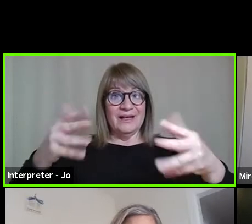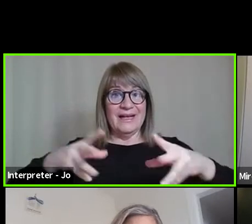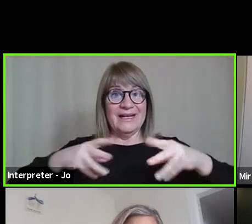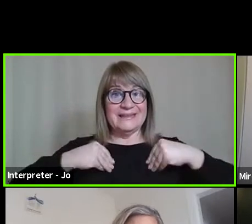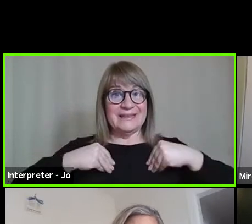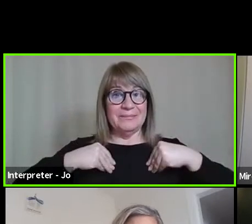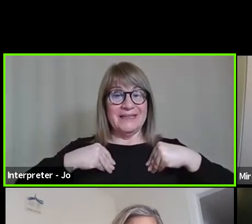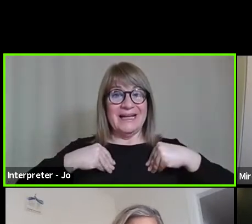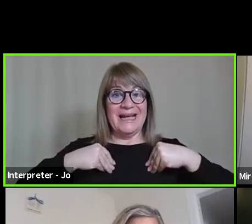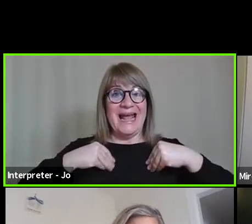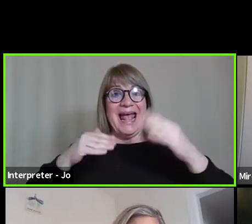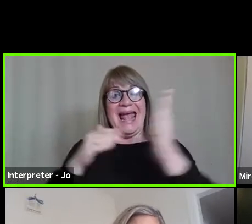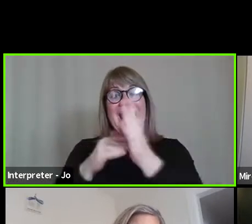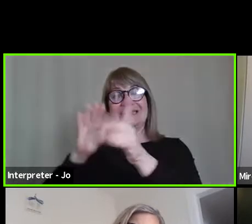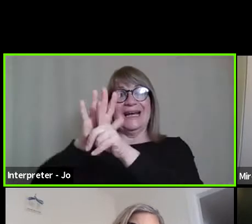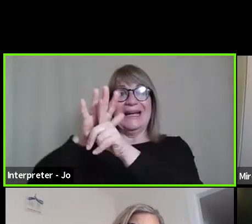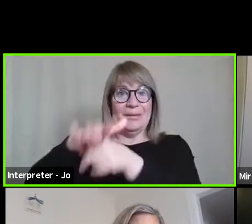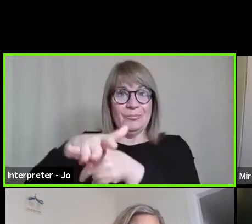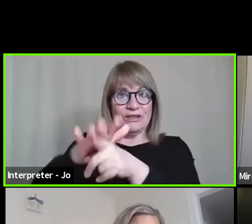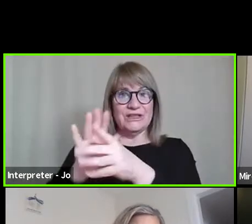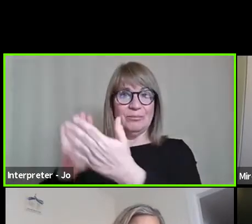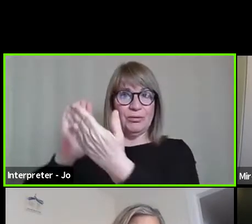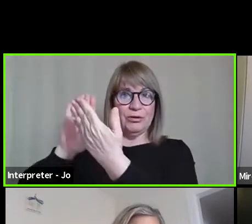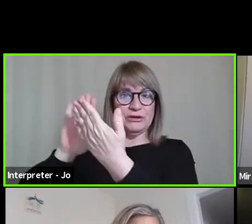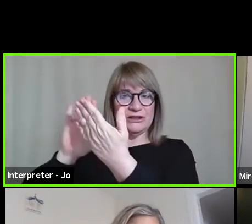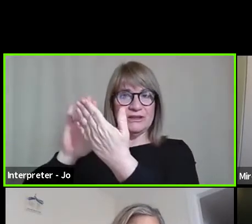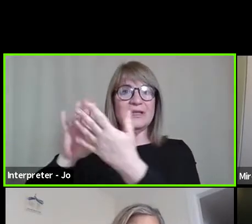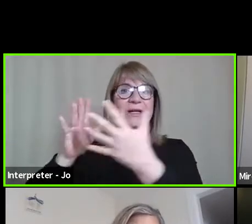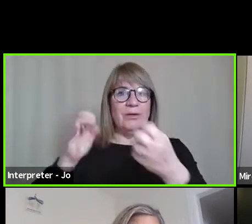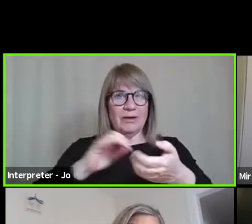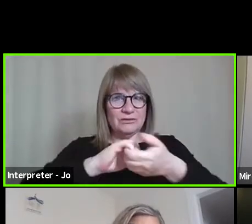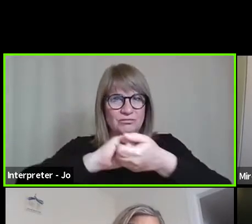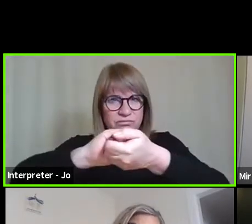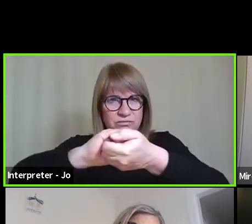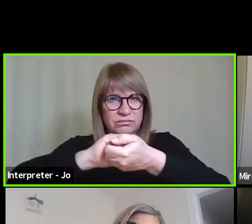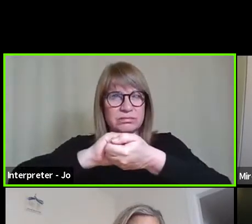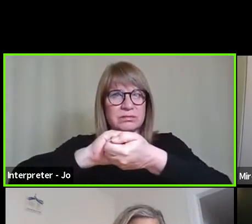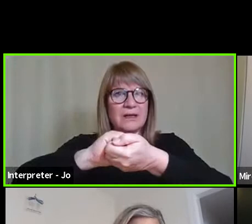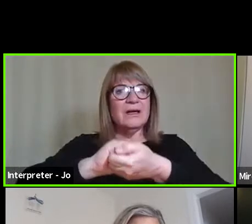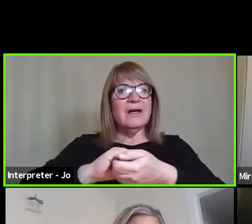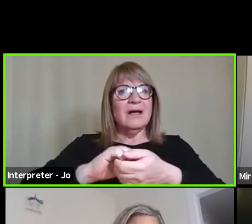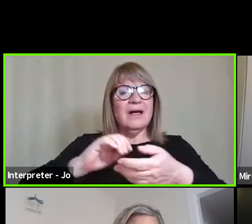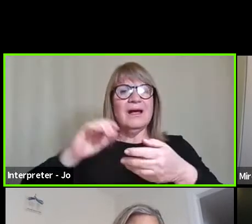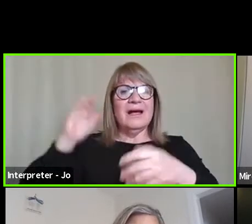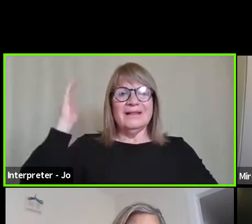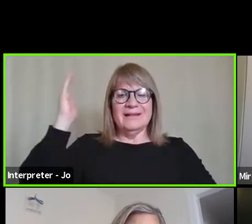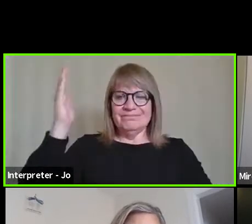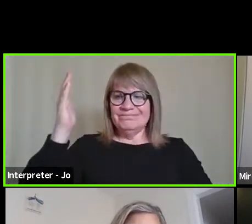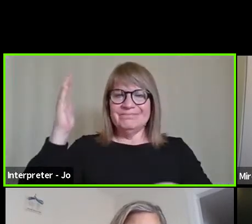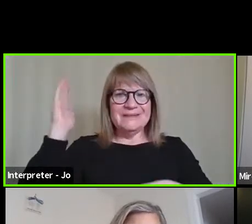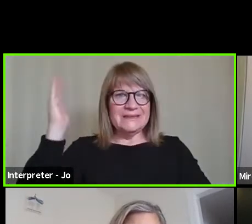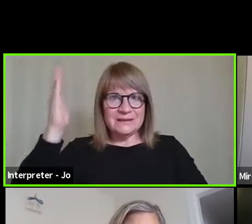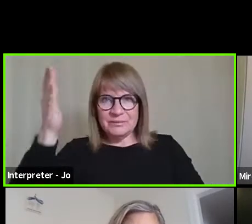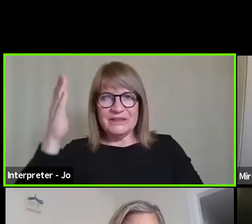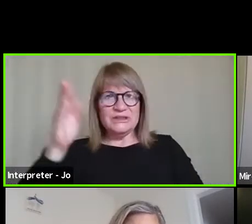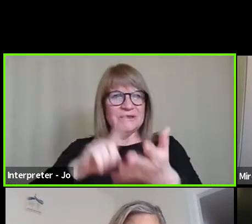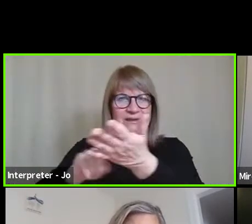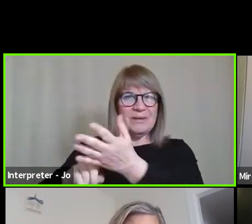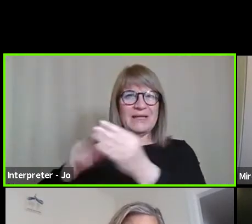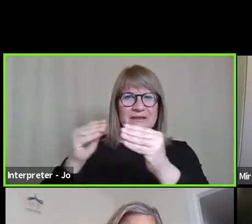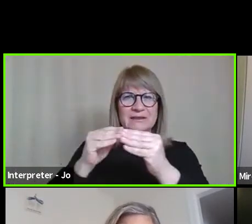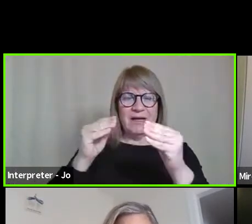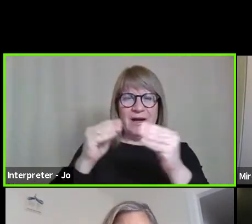trying to help facilitate conversation um in in some of these debates and making them more visible and so that hopefully through those